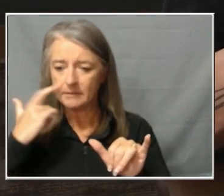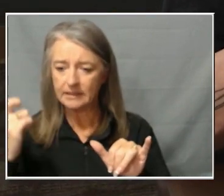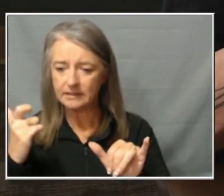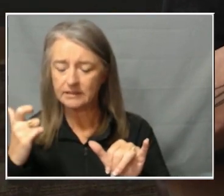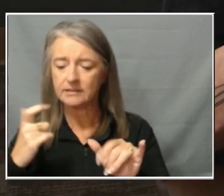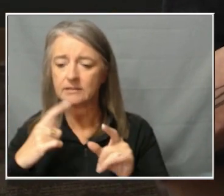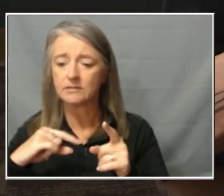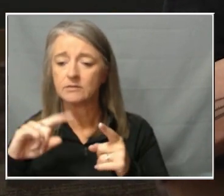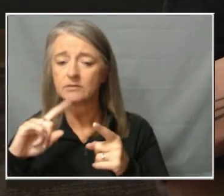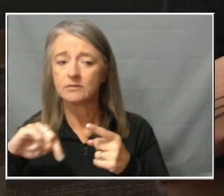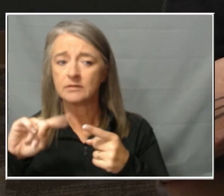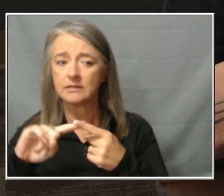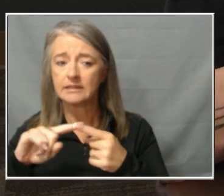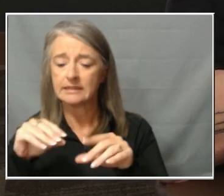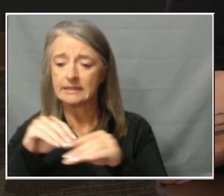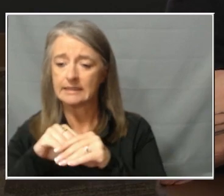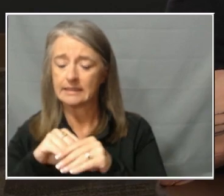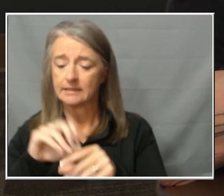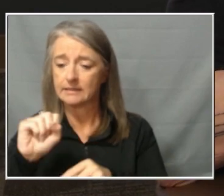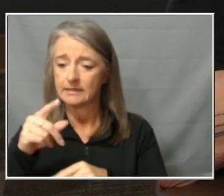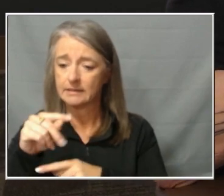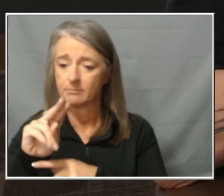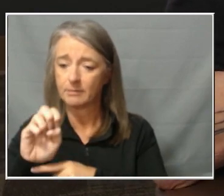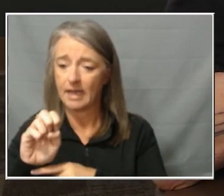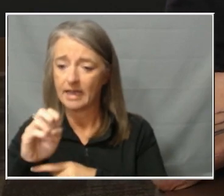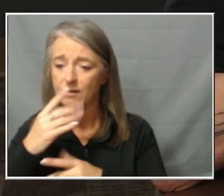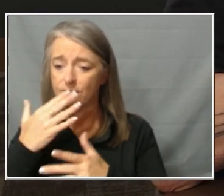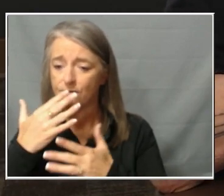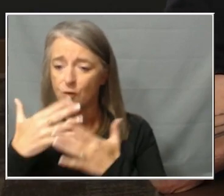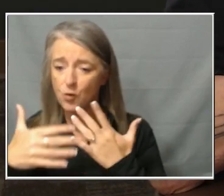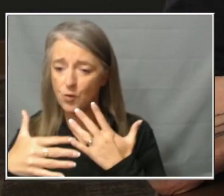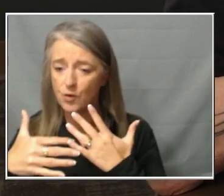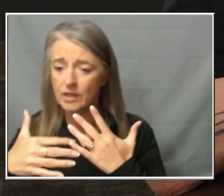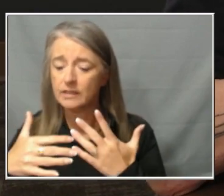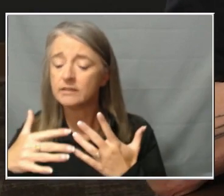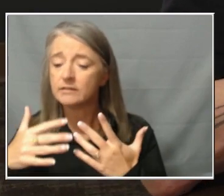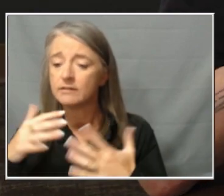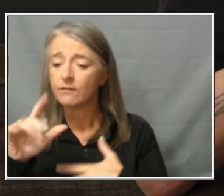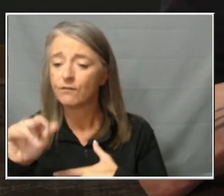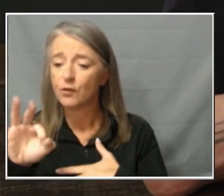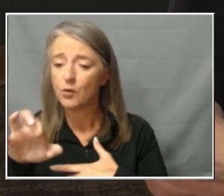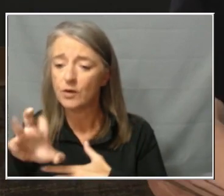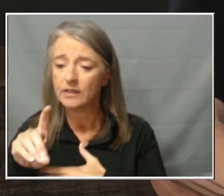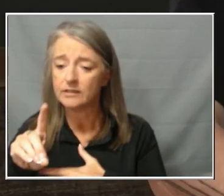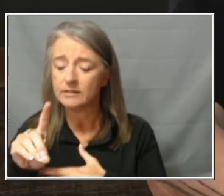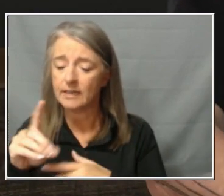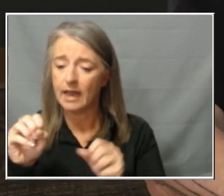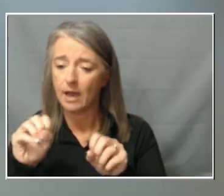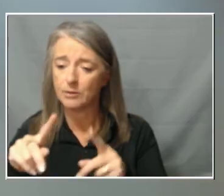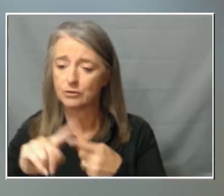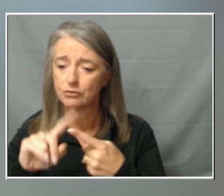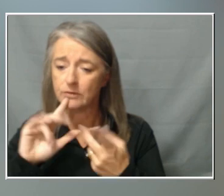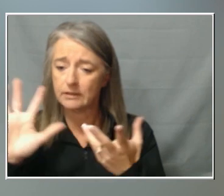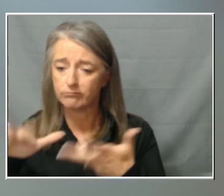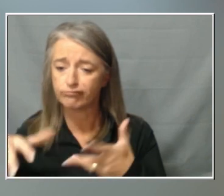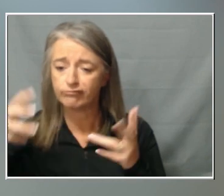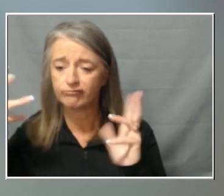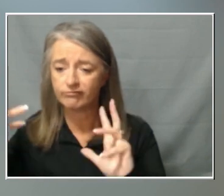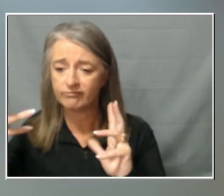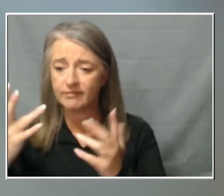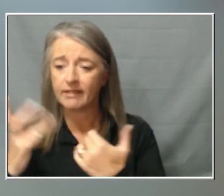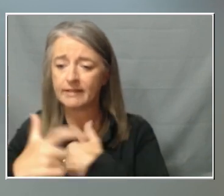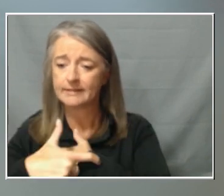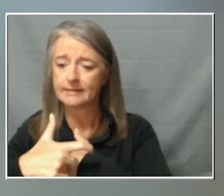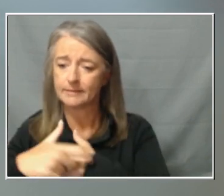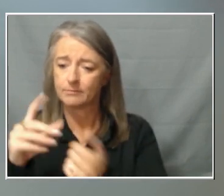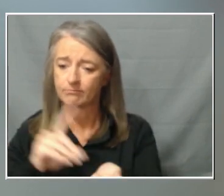got into my spine and my spinal fluid, it had the opportunity just to wreak havoc everywhere. This time, doctors